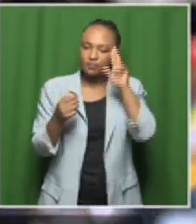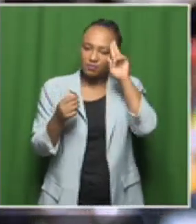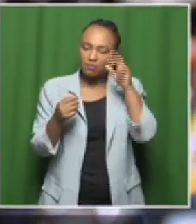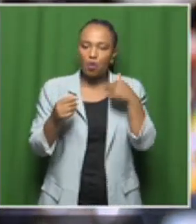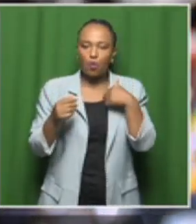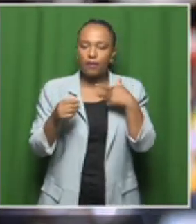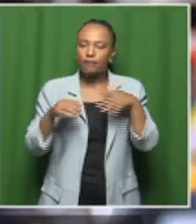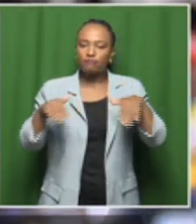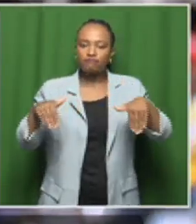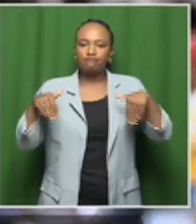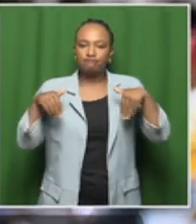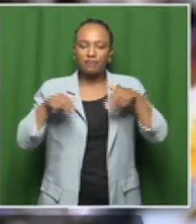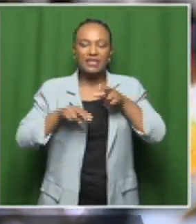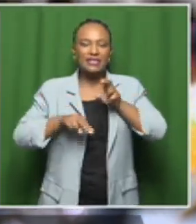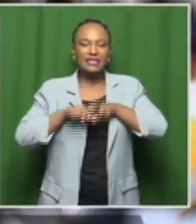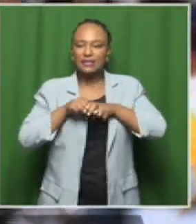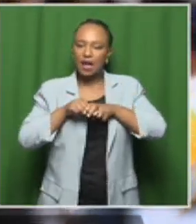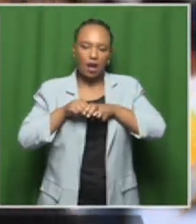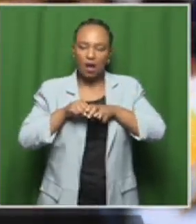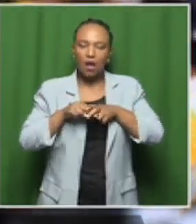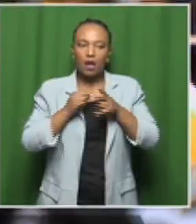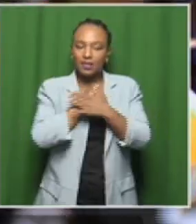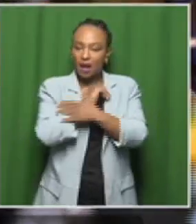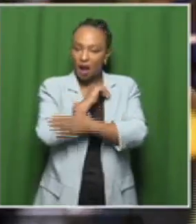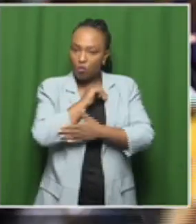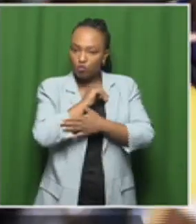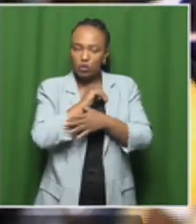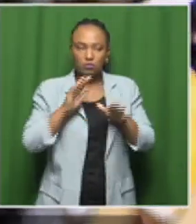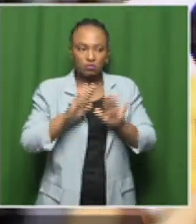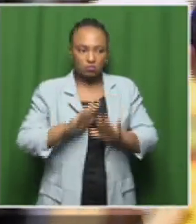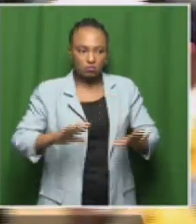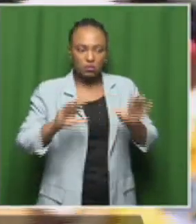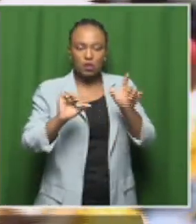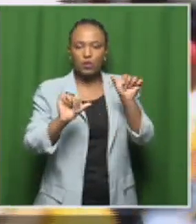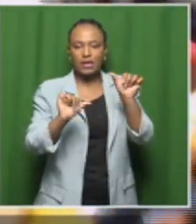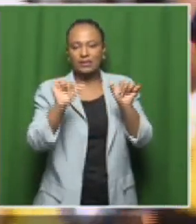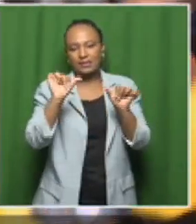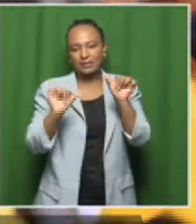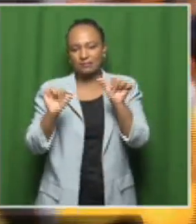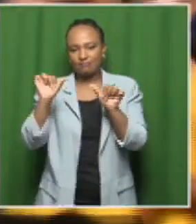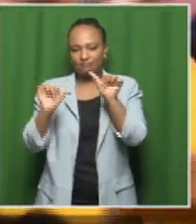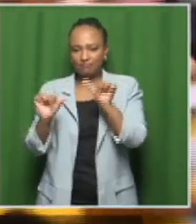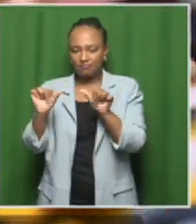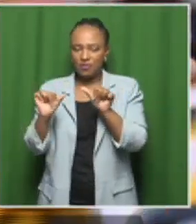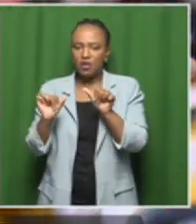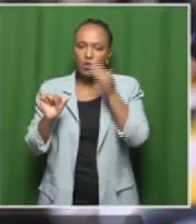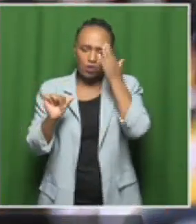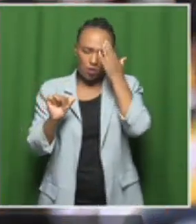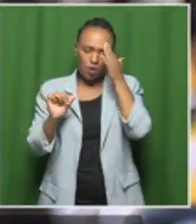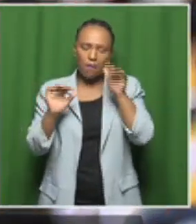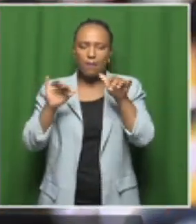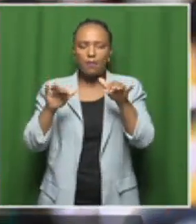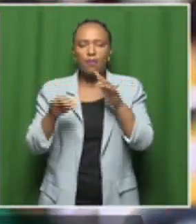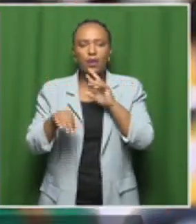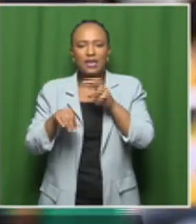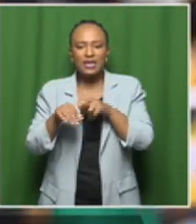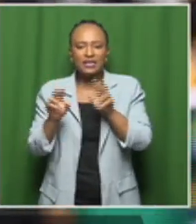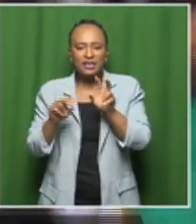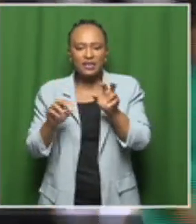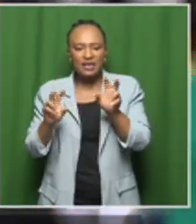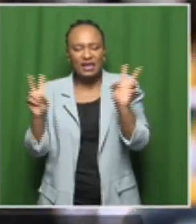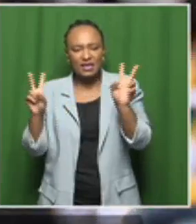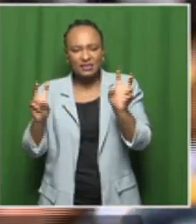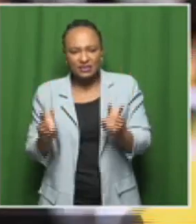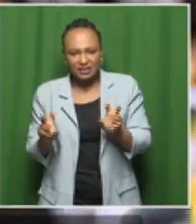been assessing the situation throughout the country. We've been speaking on issues. We know that our people wanted electricity, wanted us to end